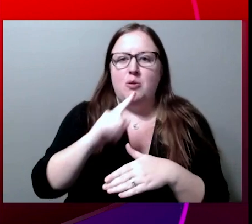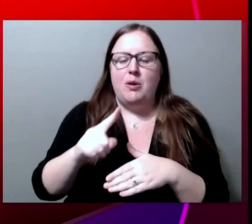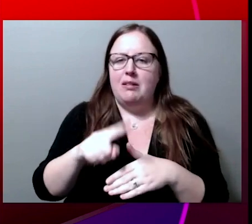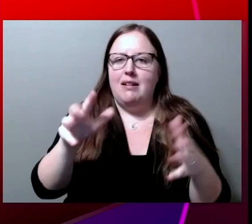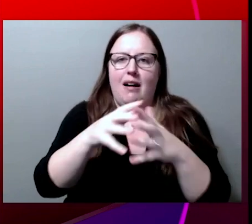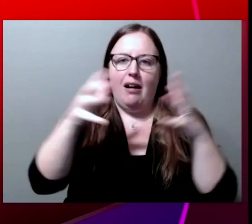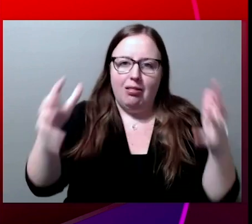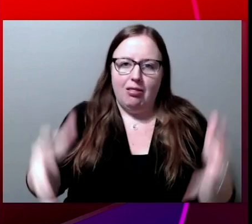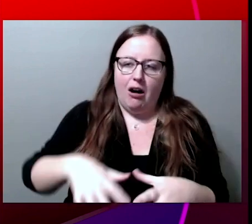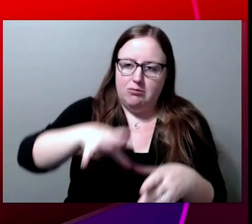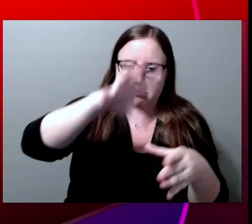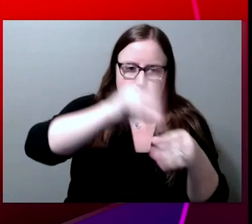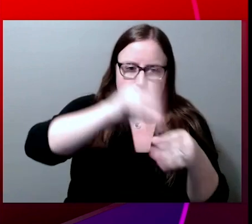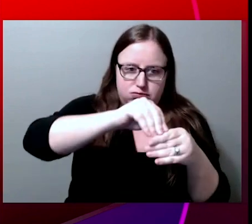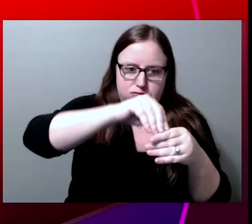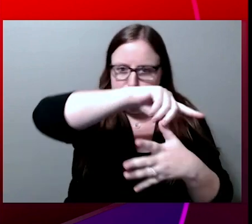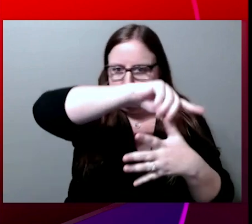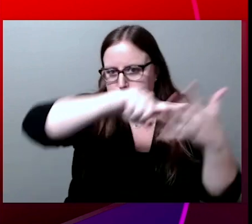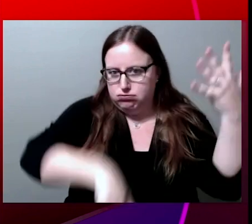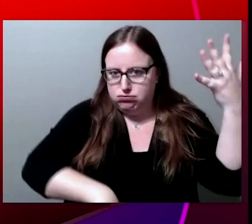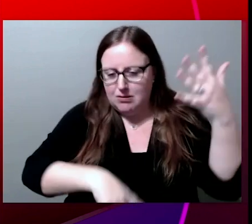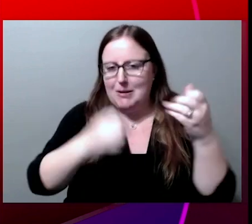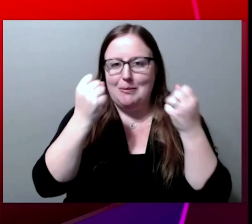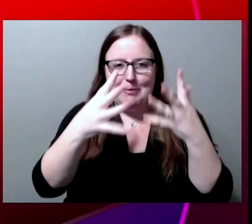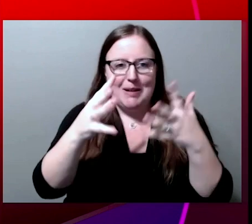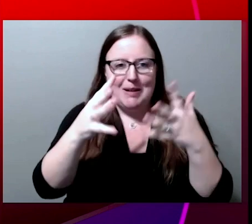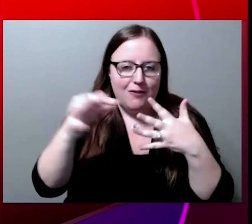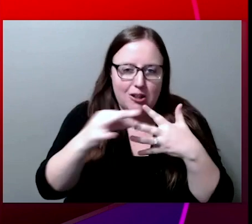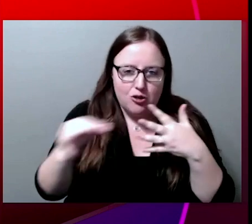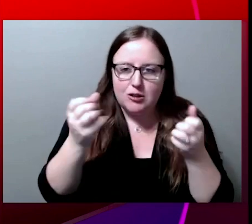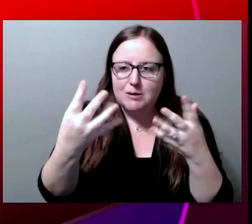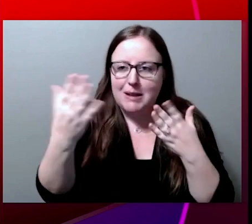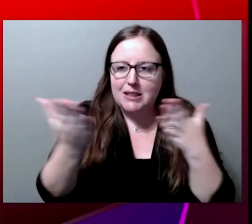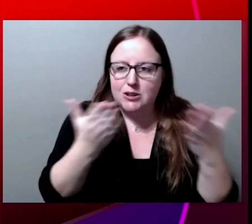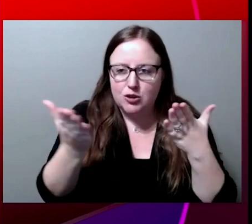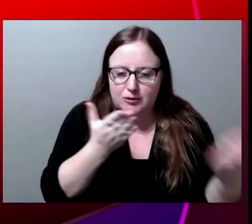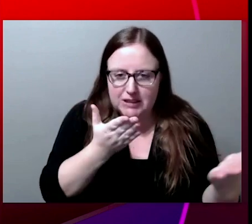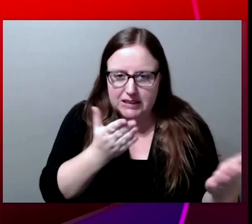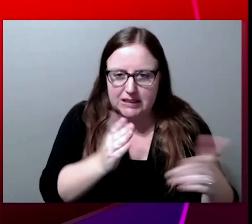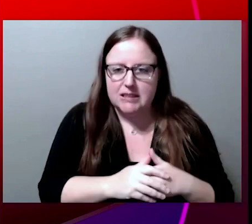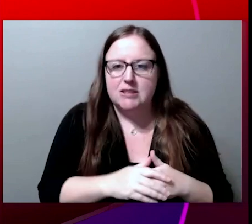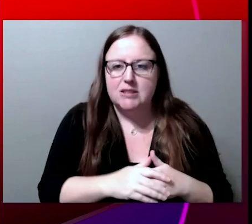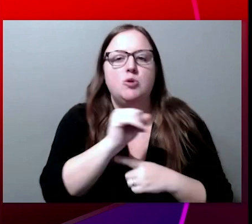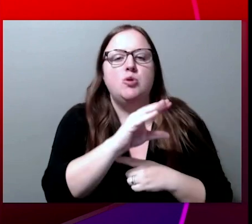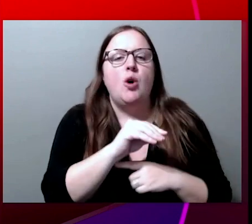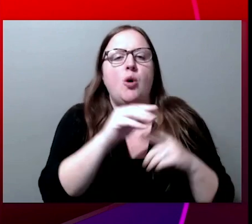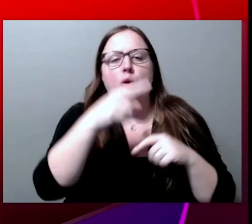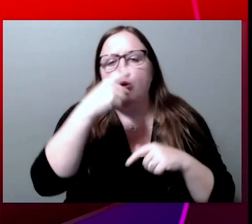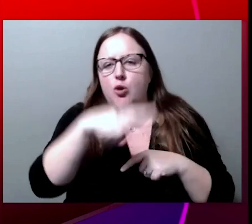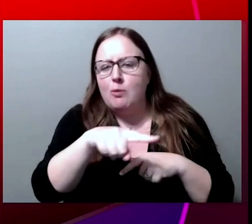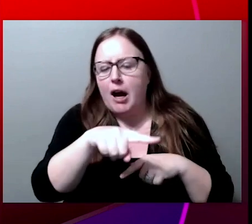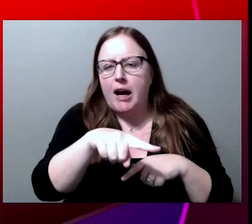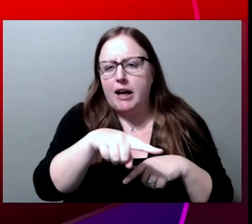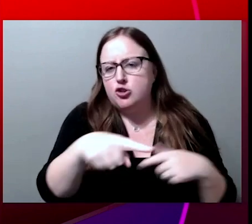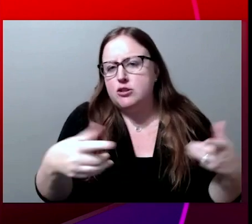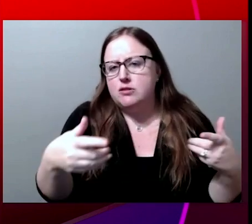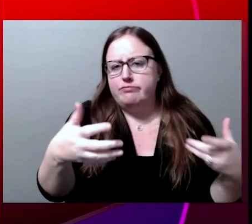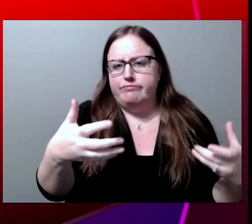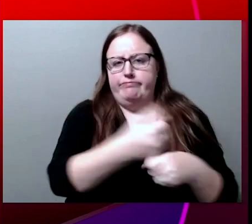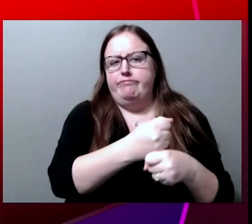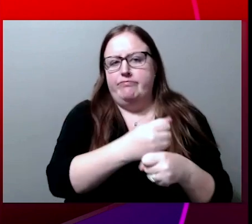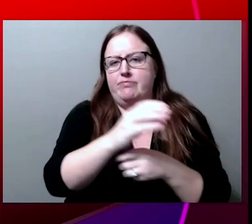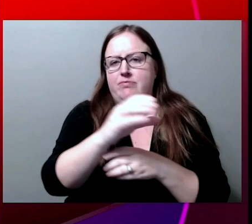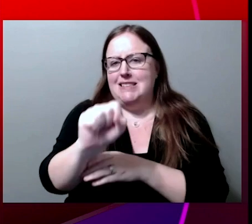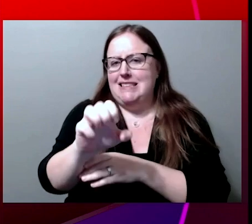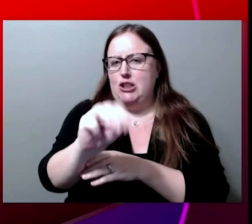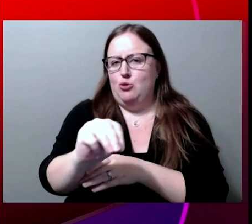larger catalog of many features, many services. So could you give us just a quick overview of what SageMaker is out